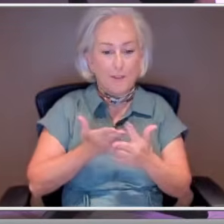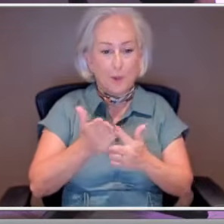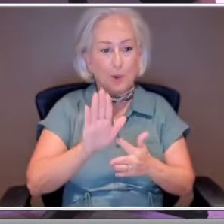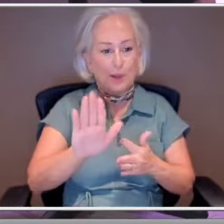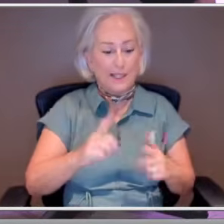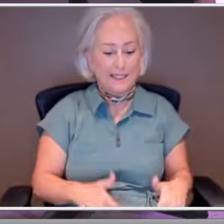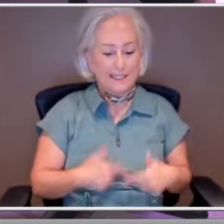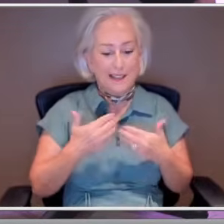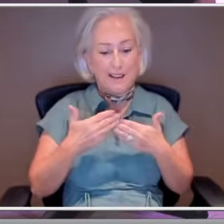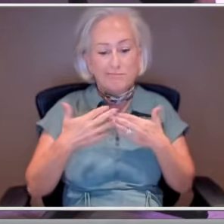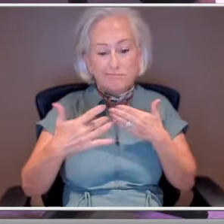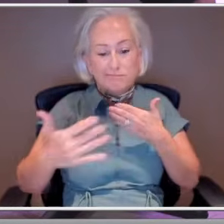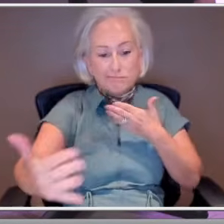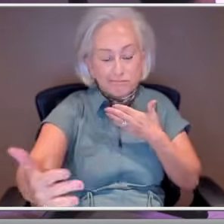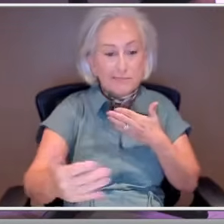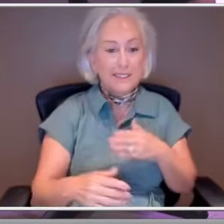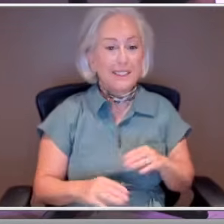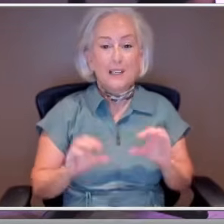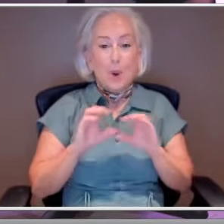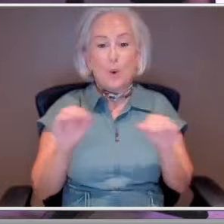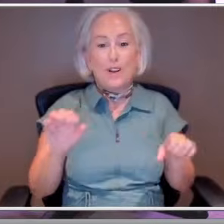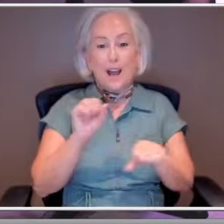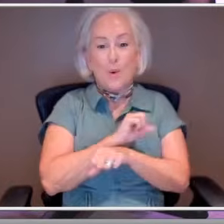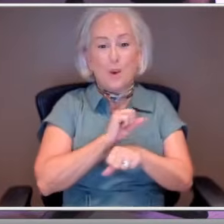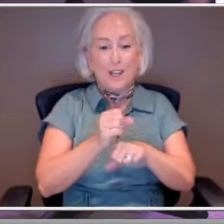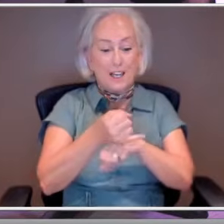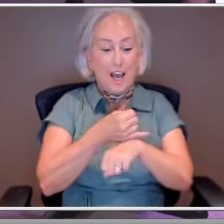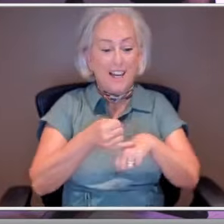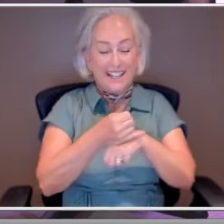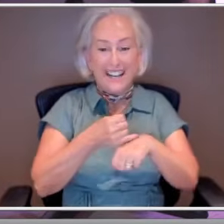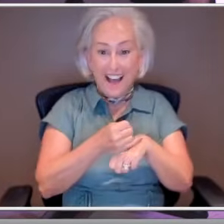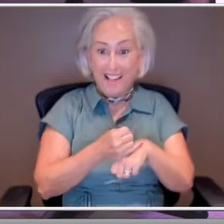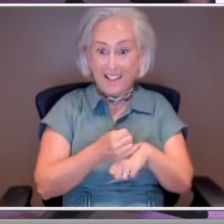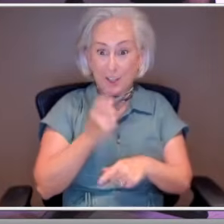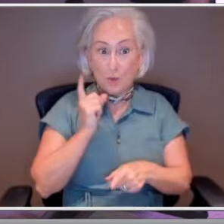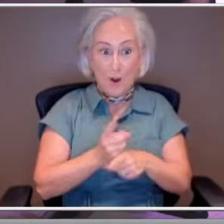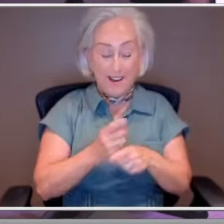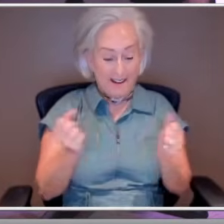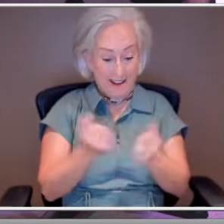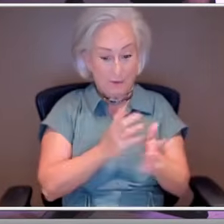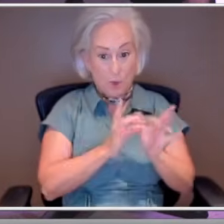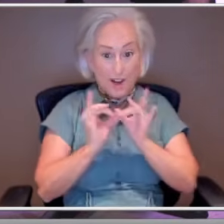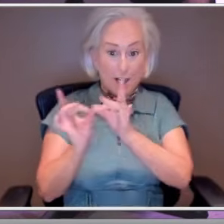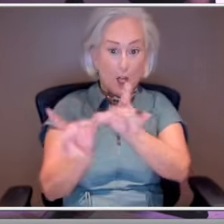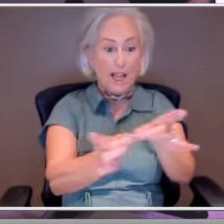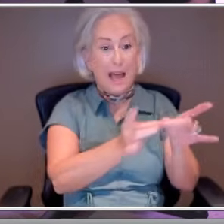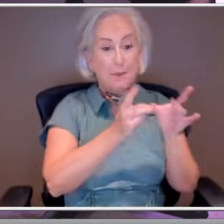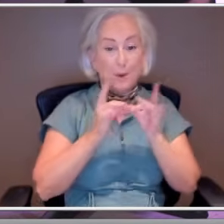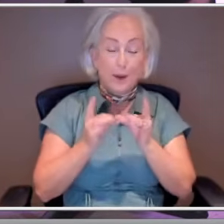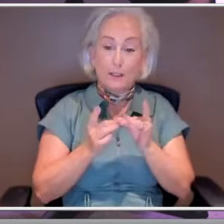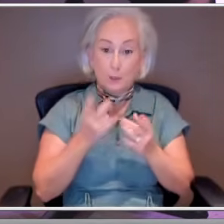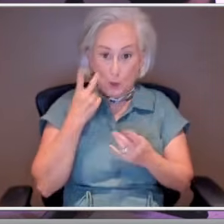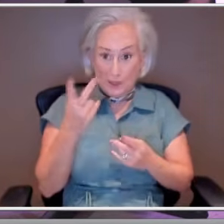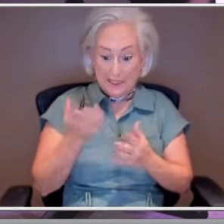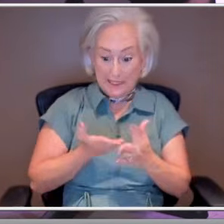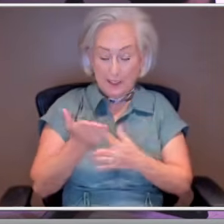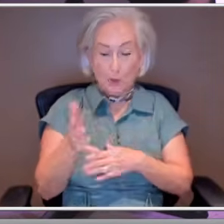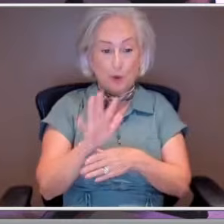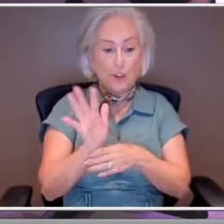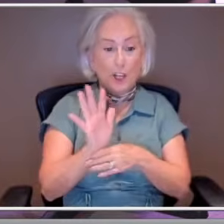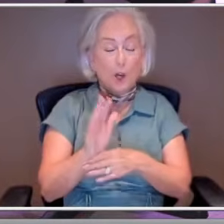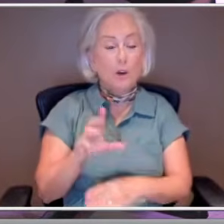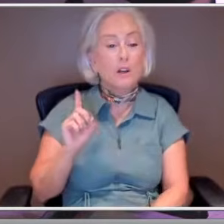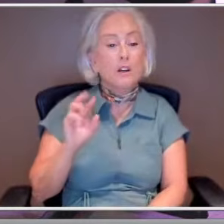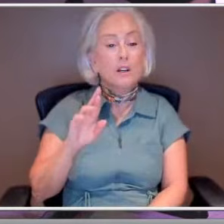health system. Right. You're all collaborating, Yeah. which we can see through the videos we've been showing. Now, Dr. Surface, you're the director of the